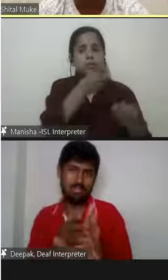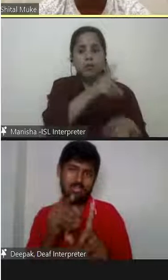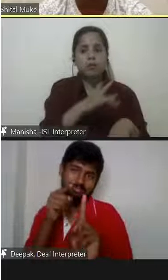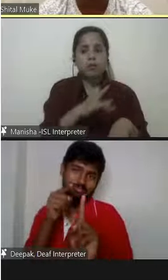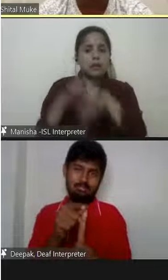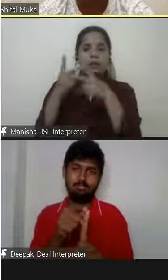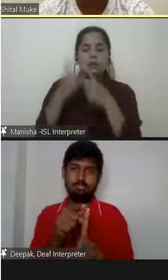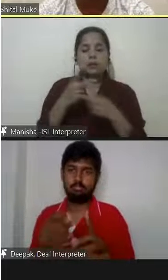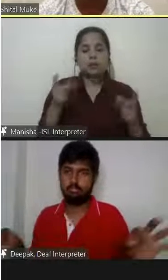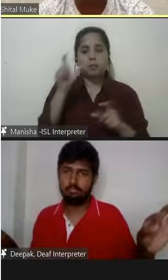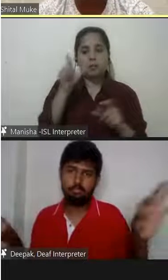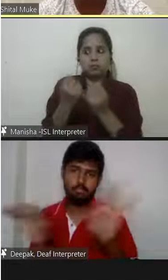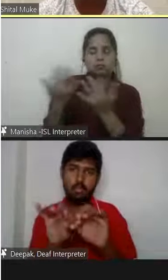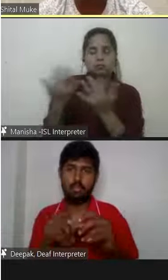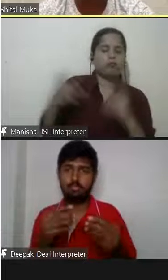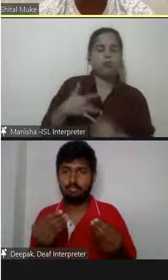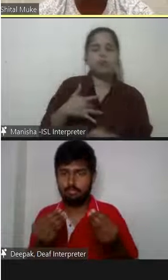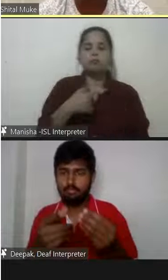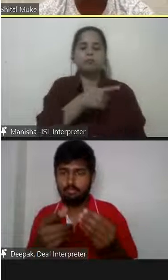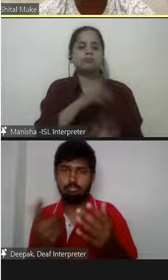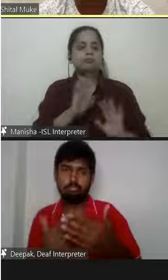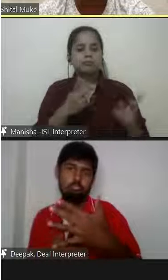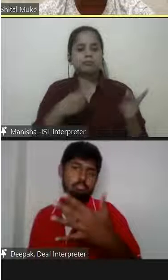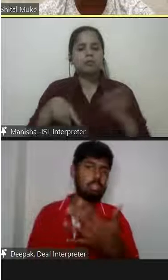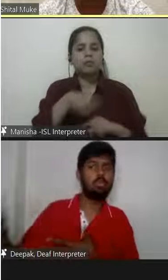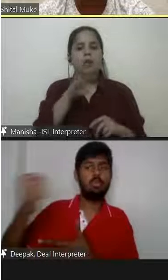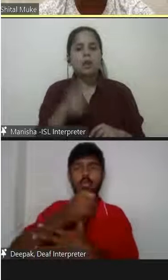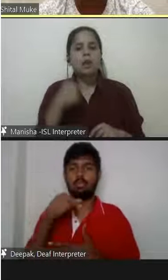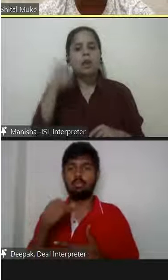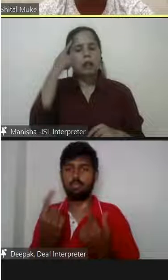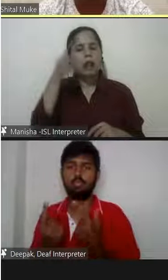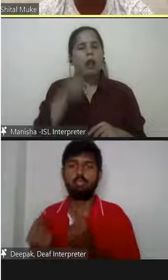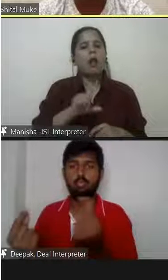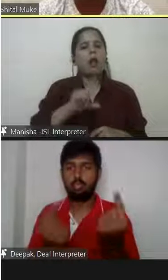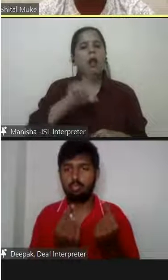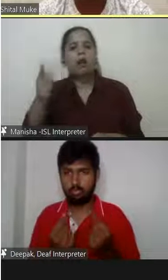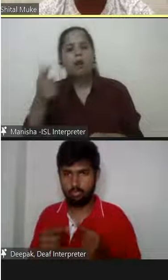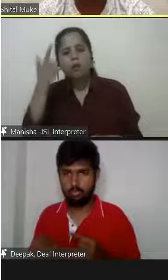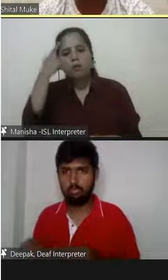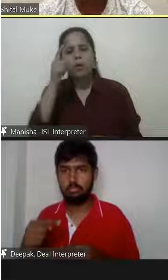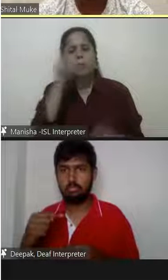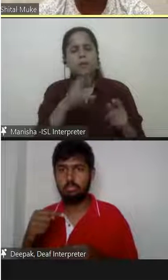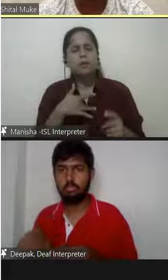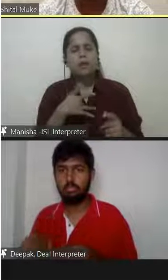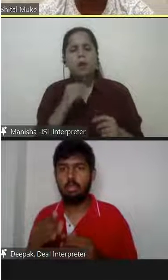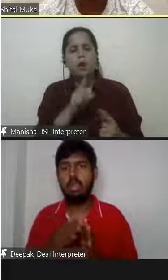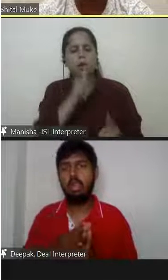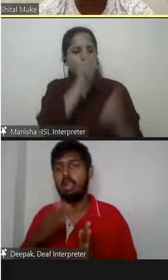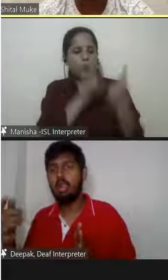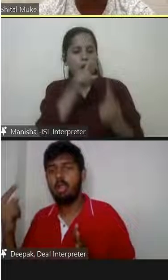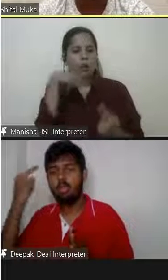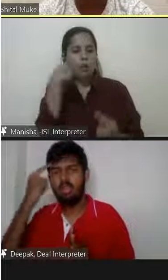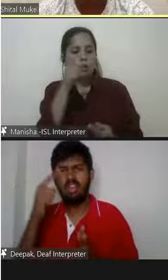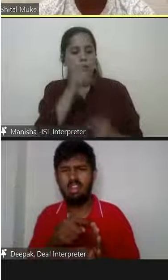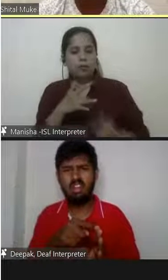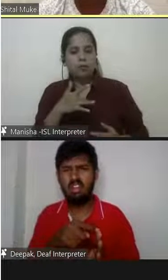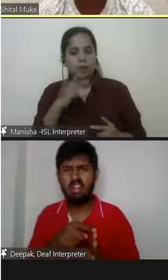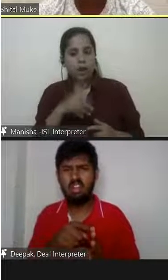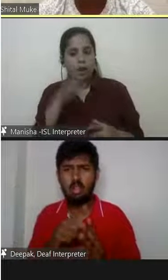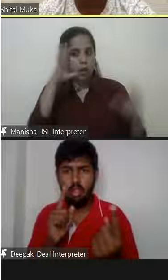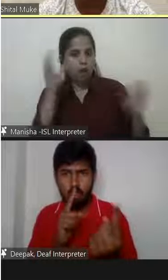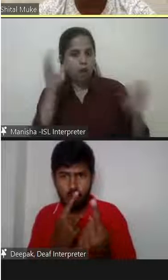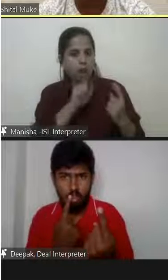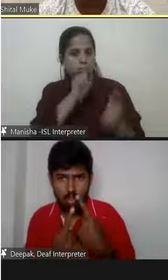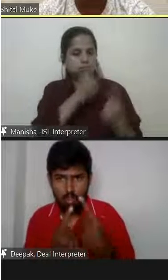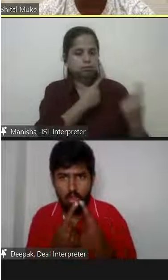of the population in which this intervention will be delivered and feasible for delivery by the non-specialist health workers.